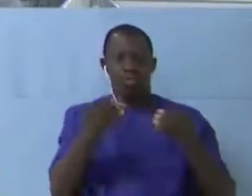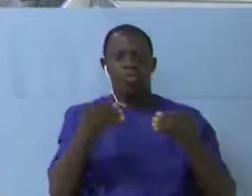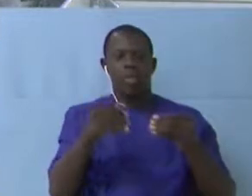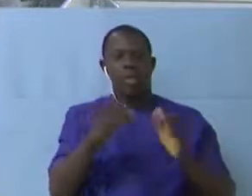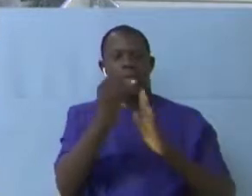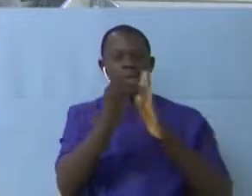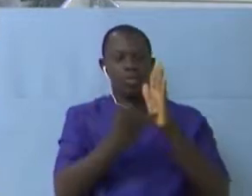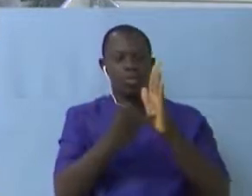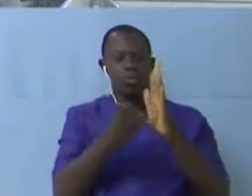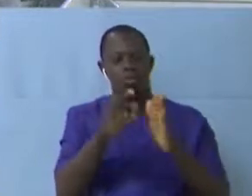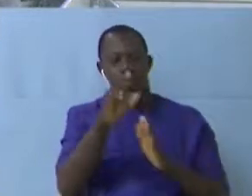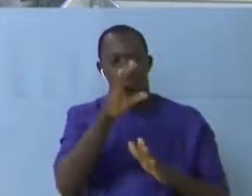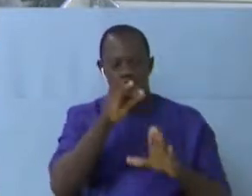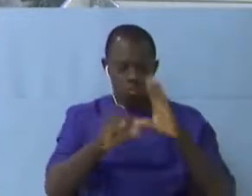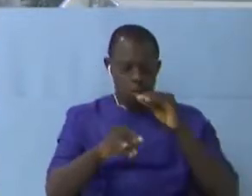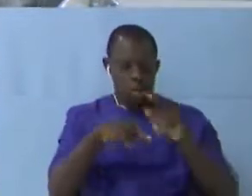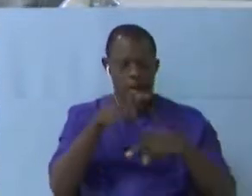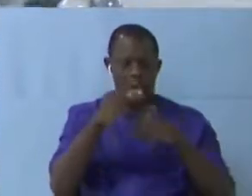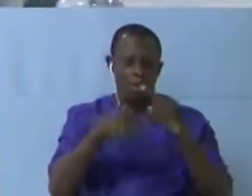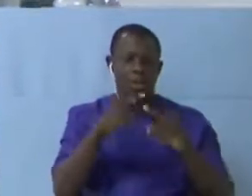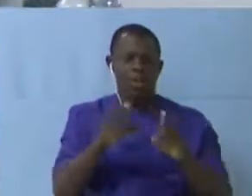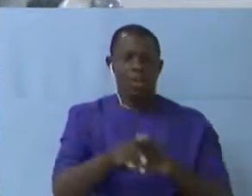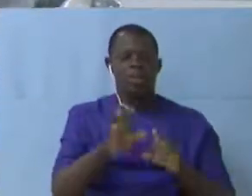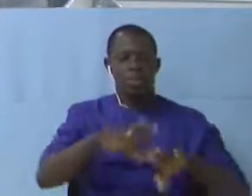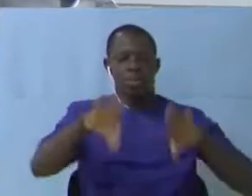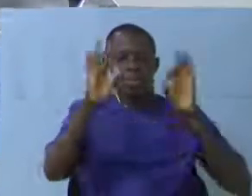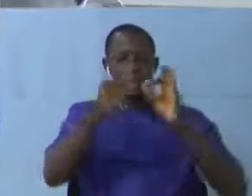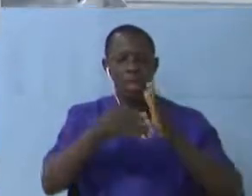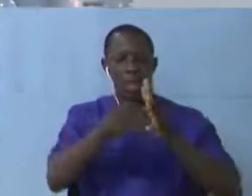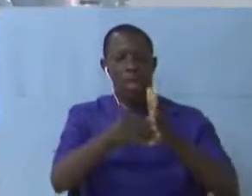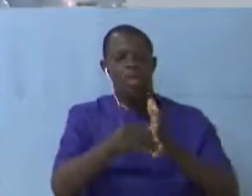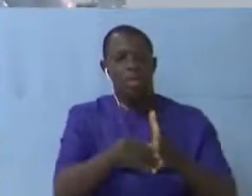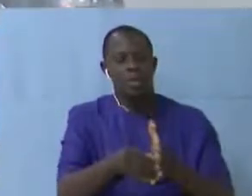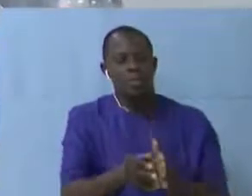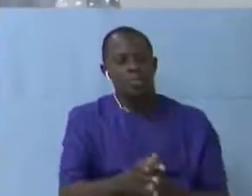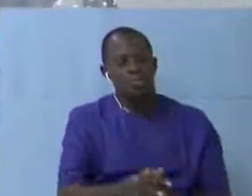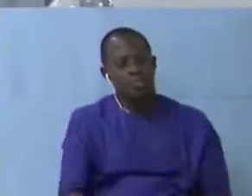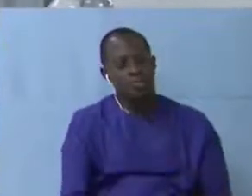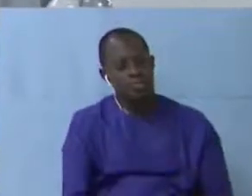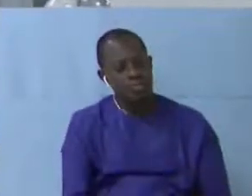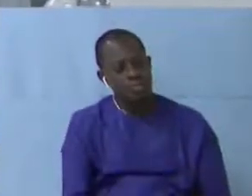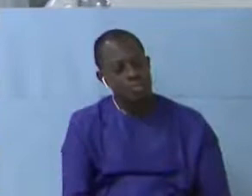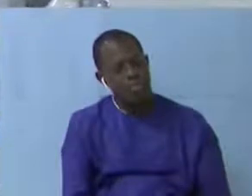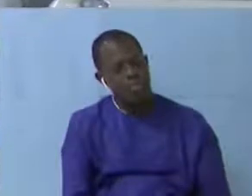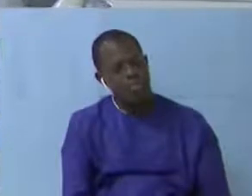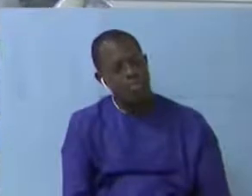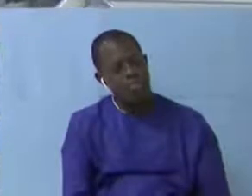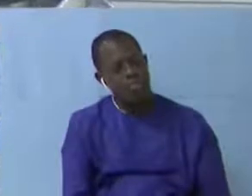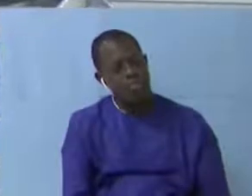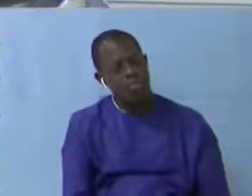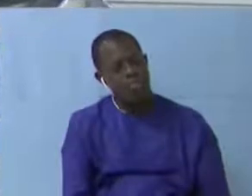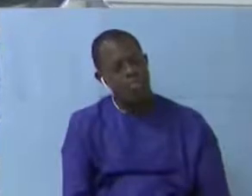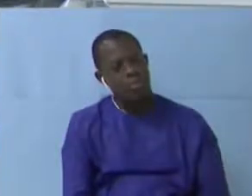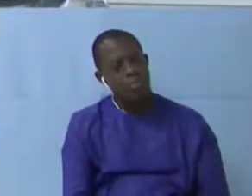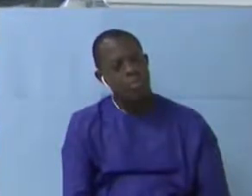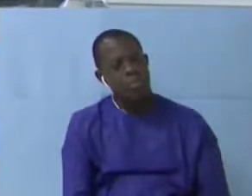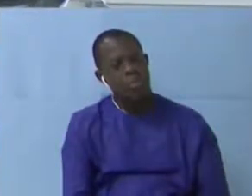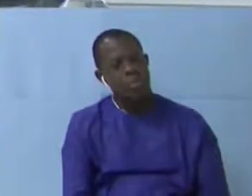the issue you mentioned, Imam, would have been having term